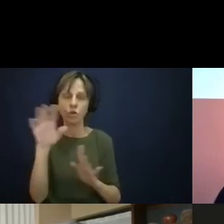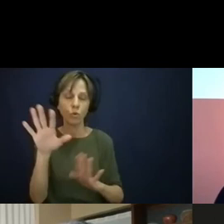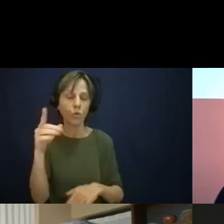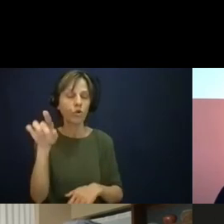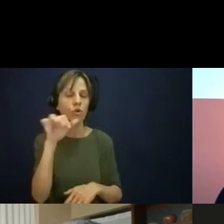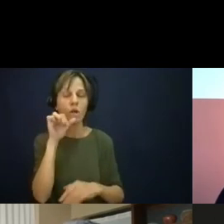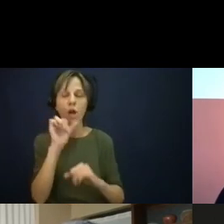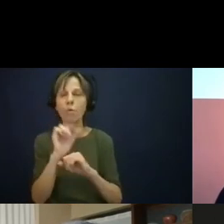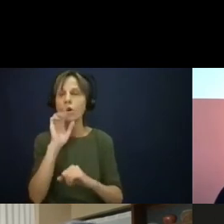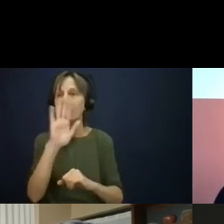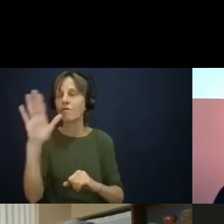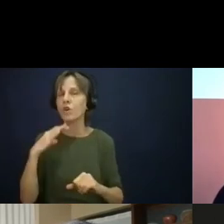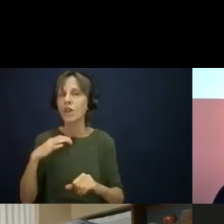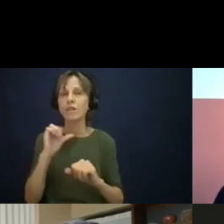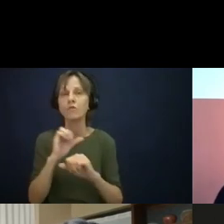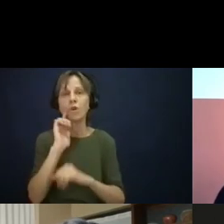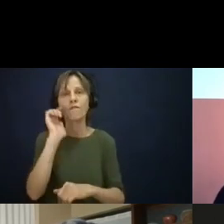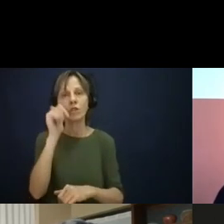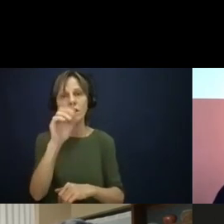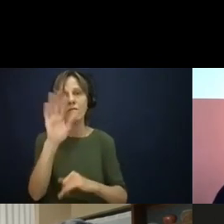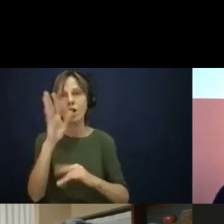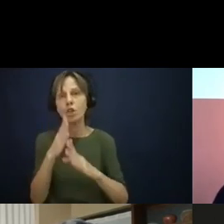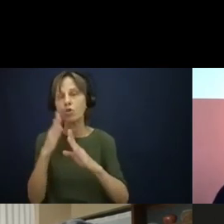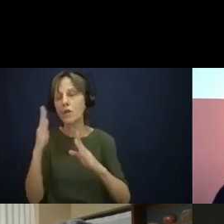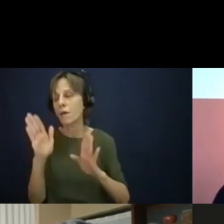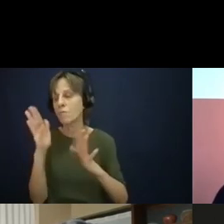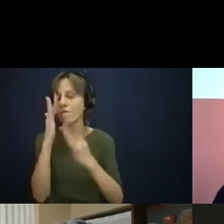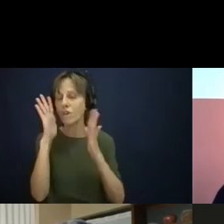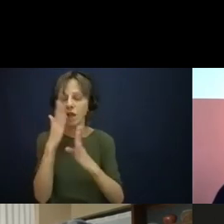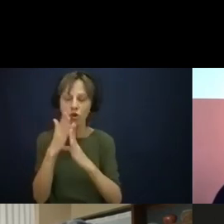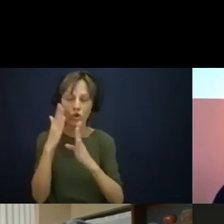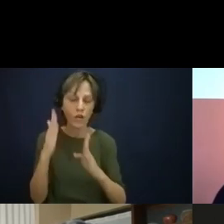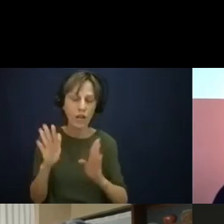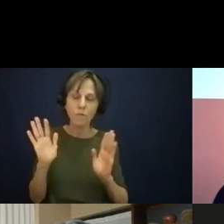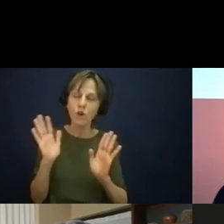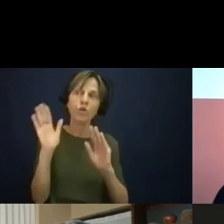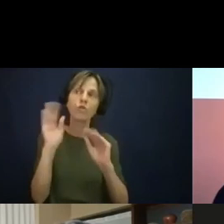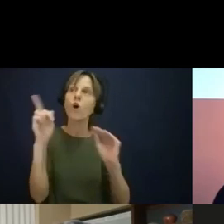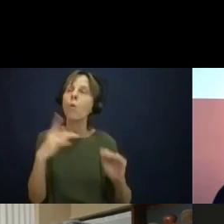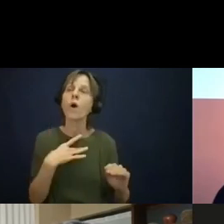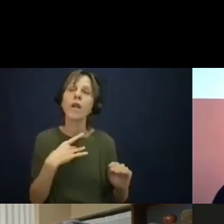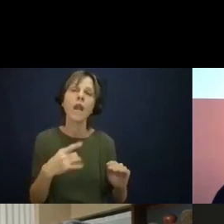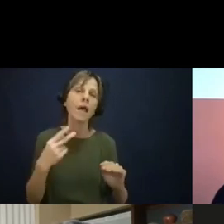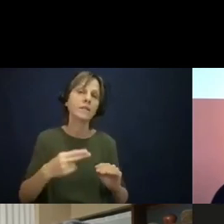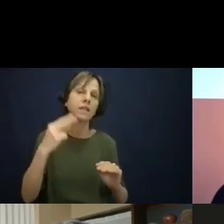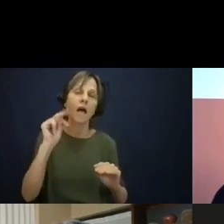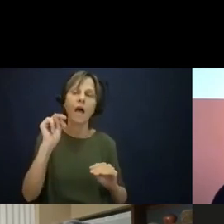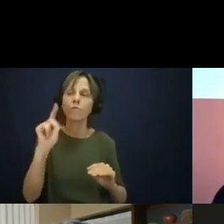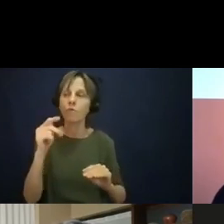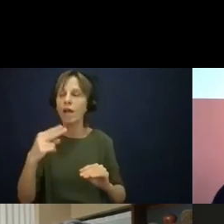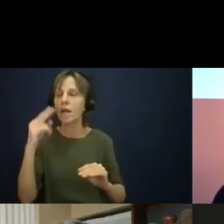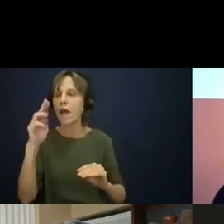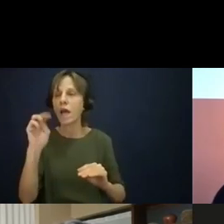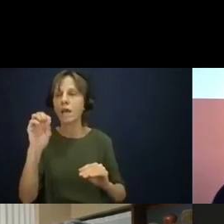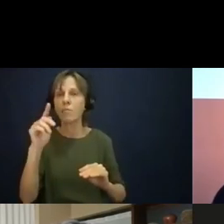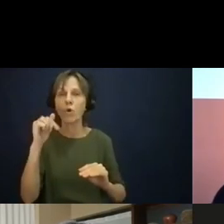working for yourself and your neighbor. So like, even forget your neighbor, get a little selfish. Nobody likes the high rent and the high mortgage payment. No, we don't,